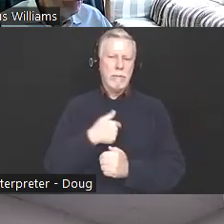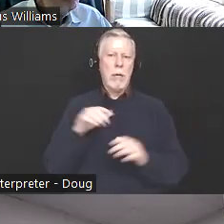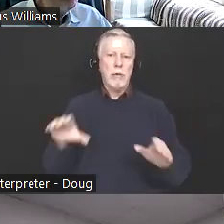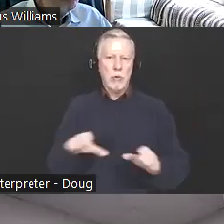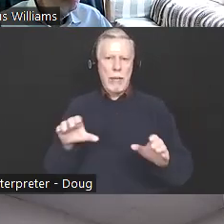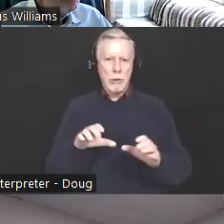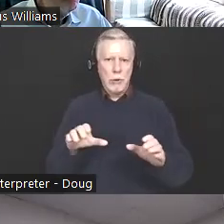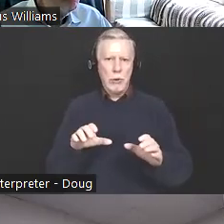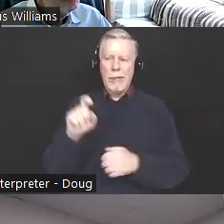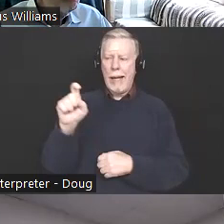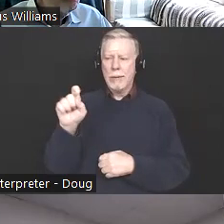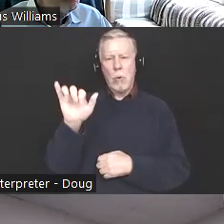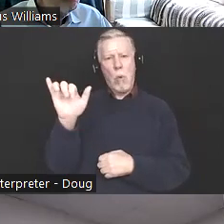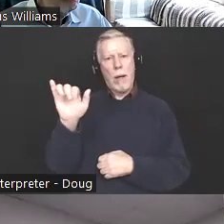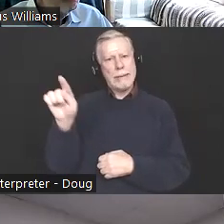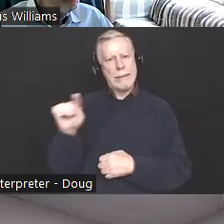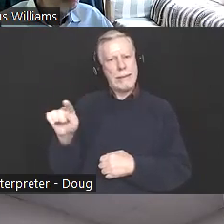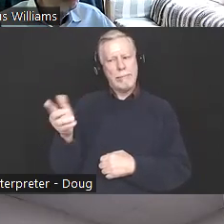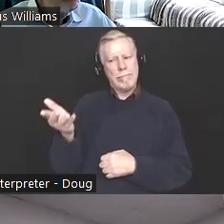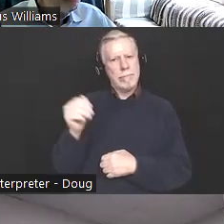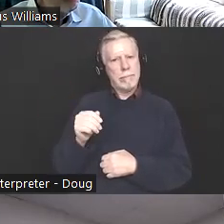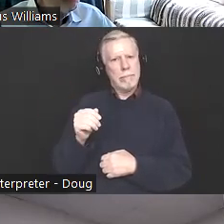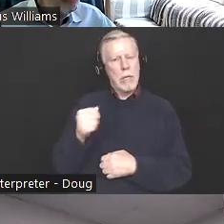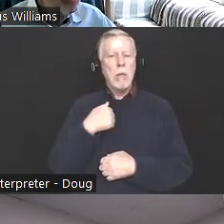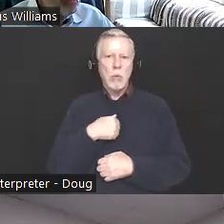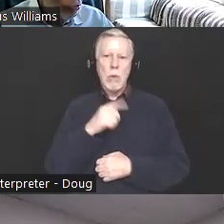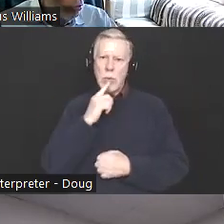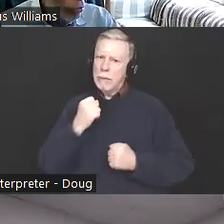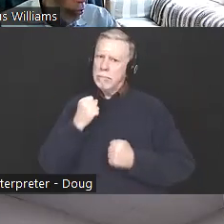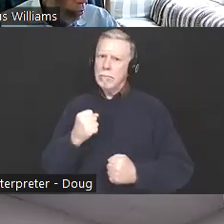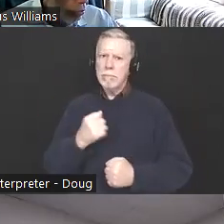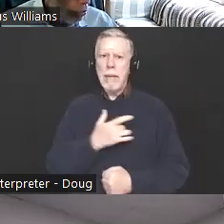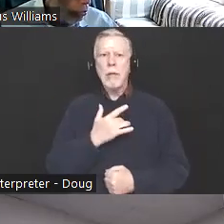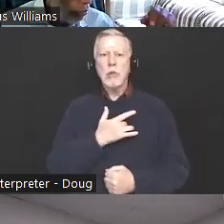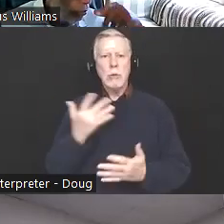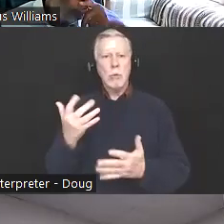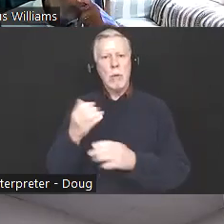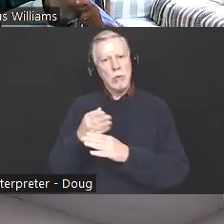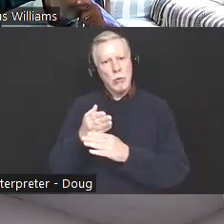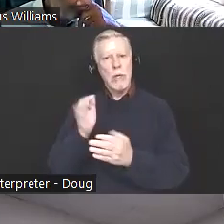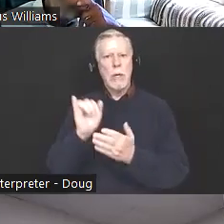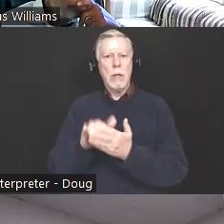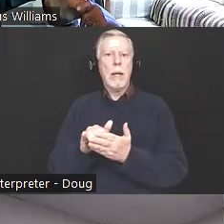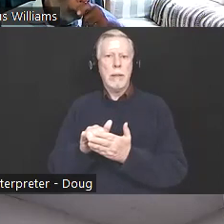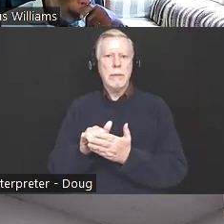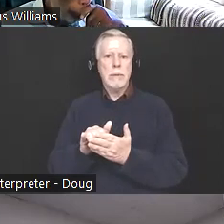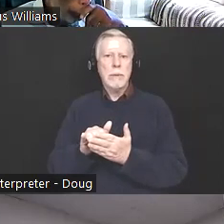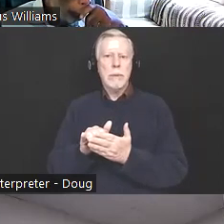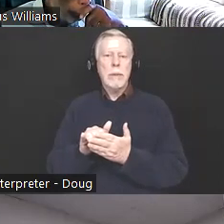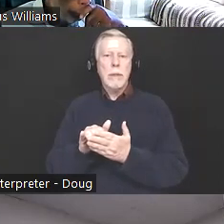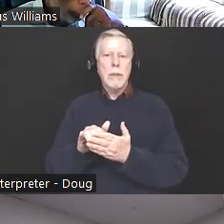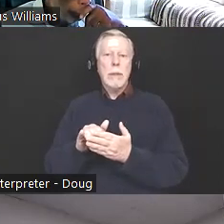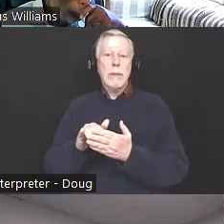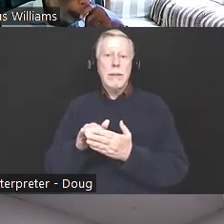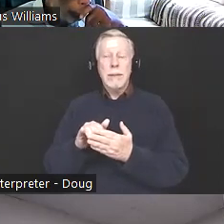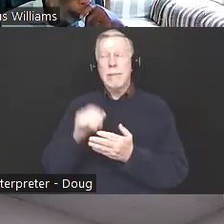Z? And we were pretty passionate about wanting to share that up north to